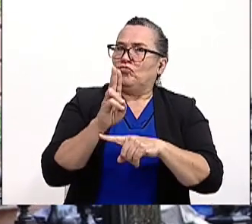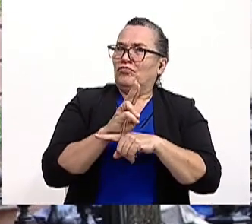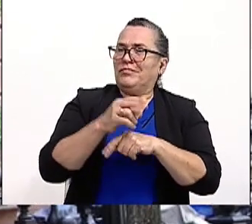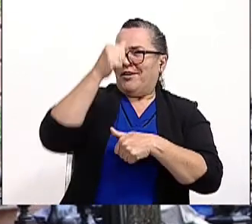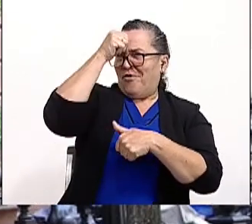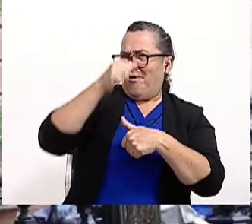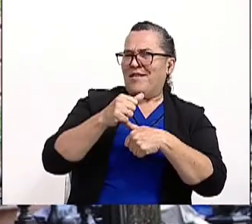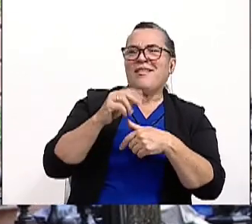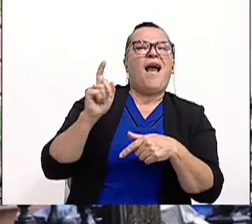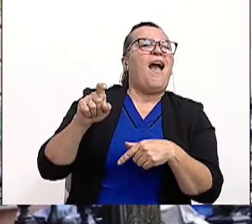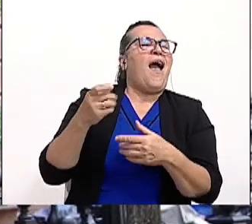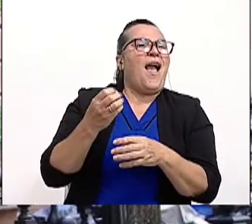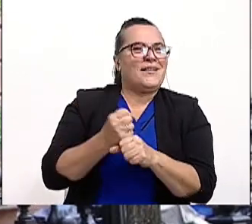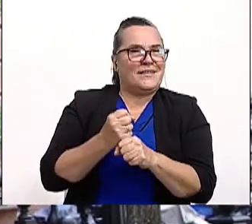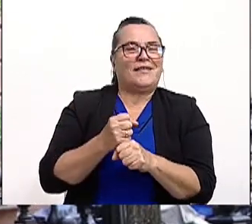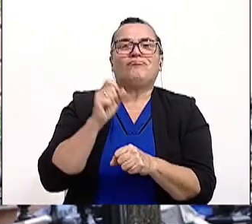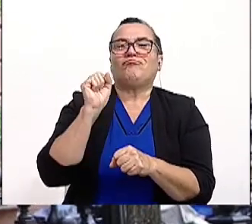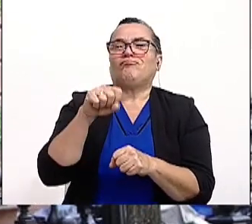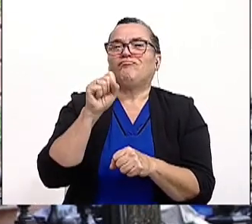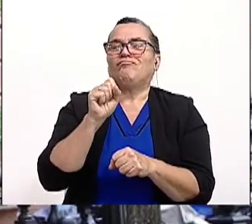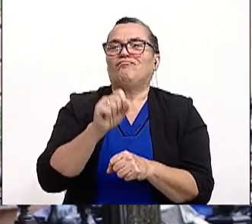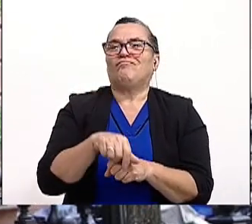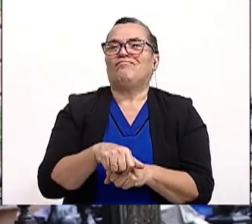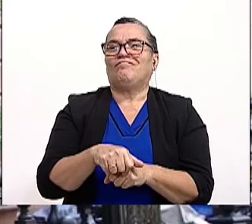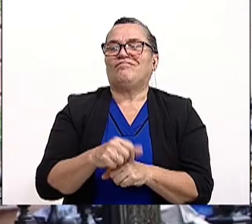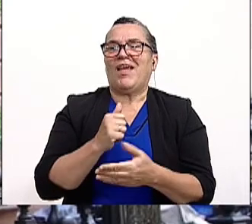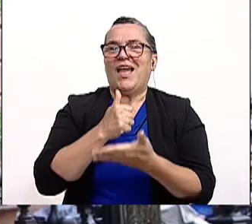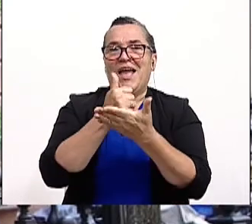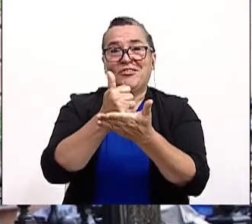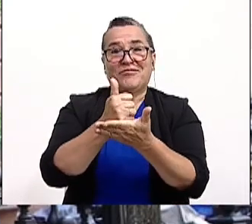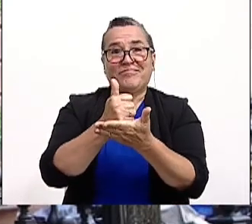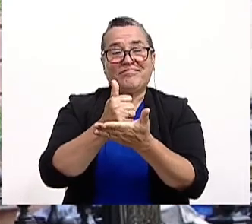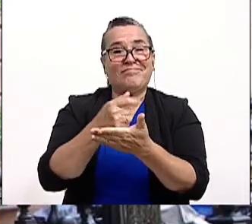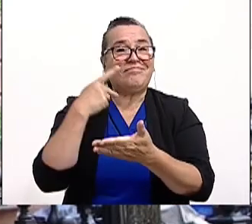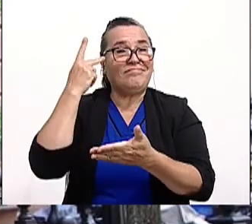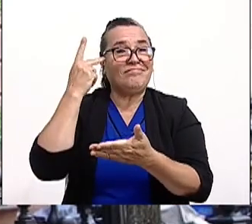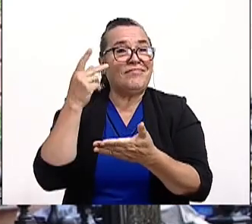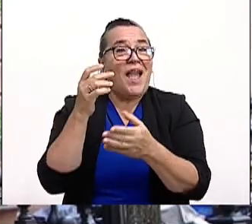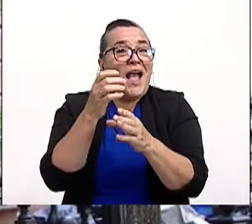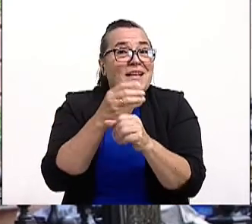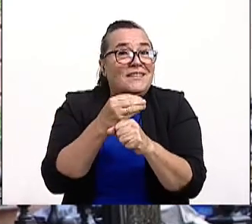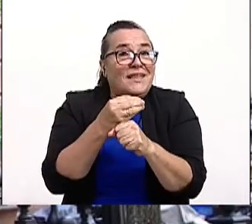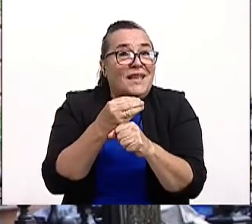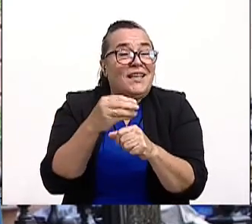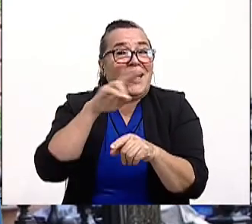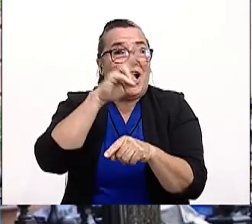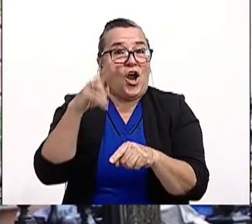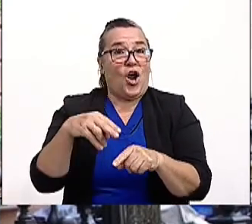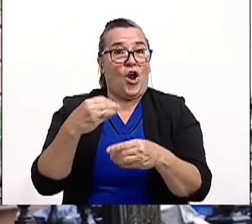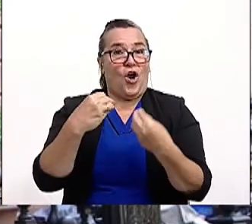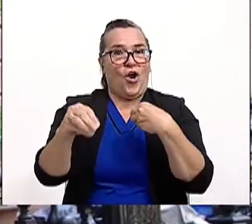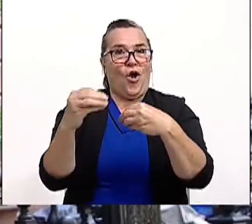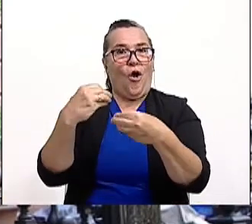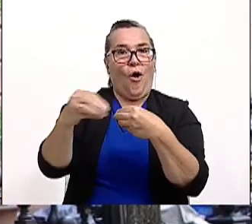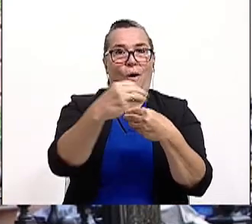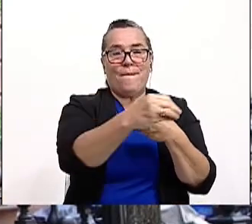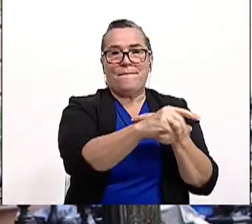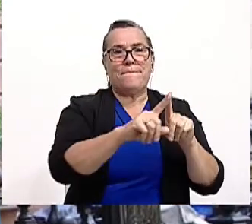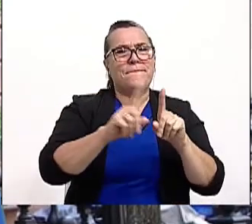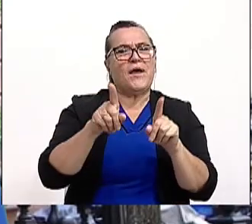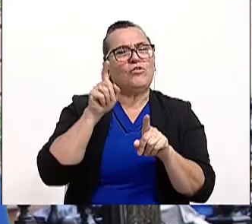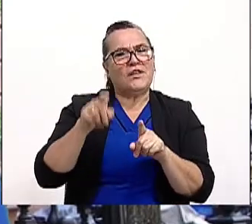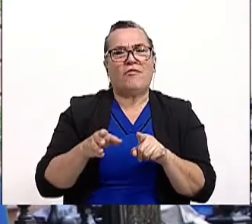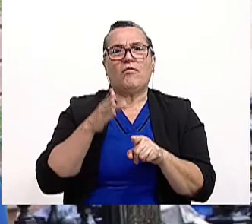do? Yes, you need to help your parents to do some Christmas shopping, but they need to get to